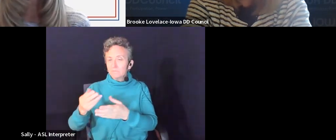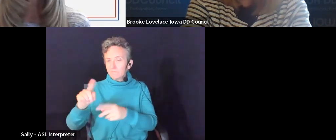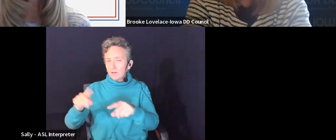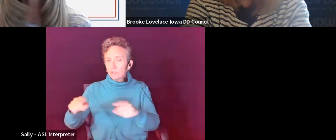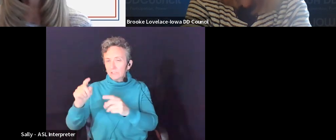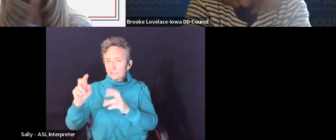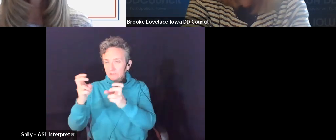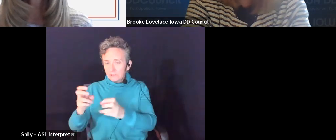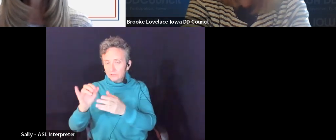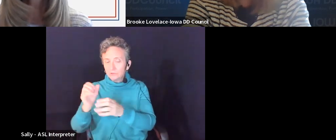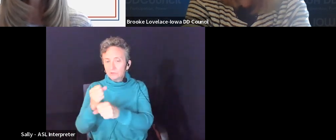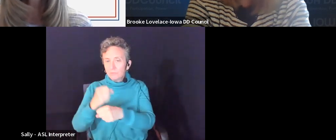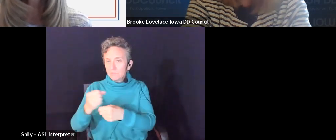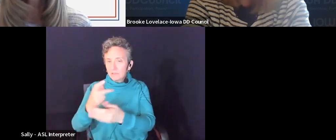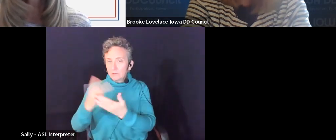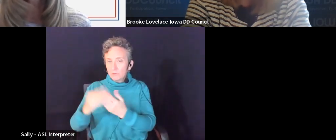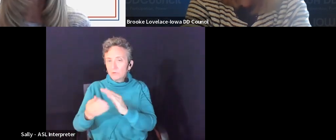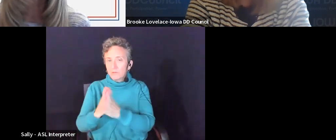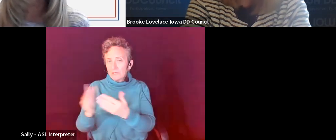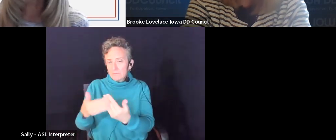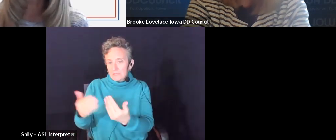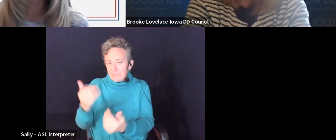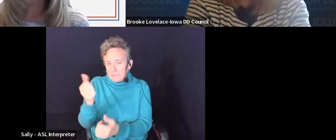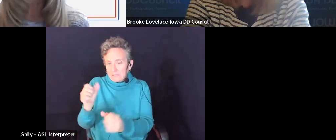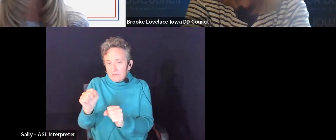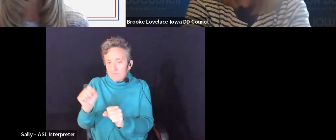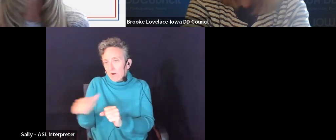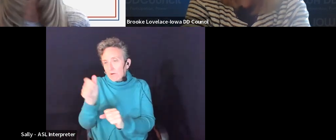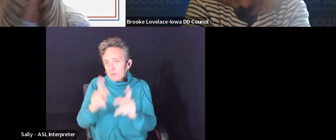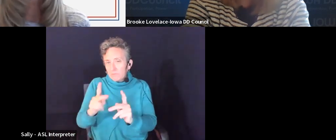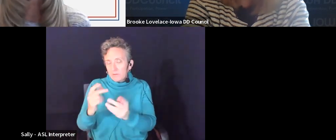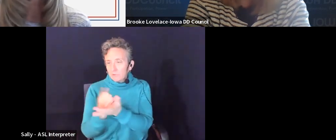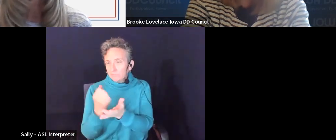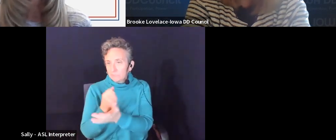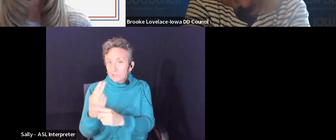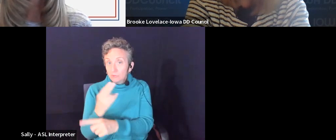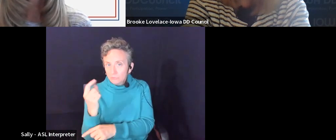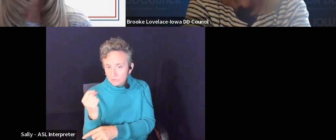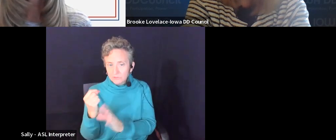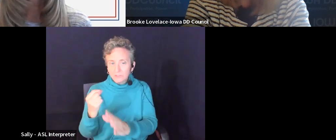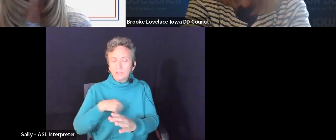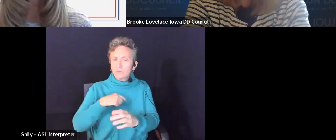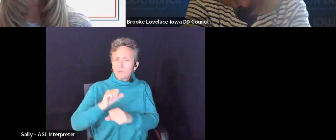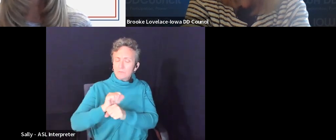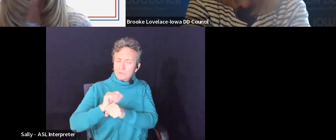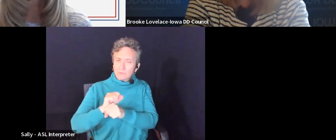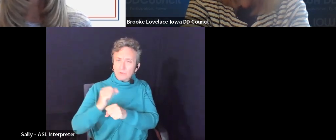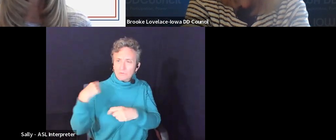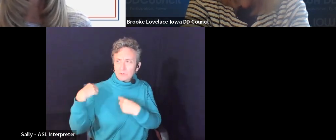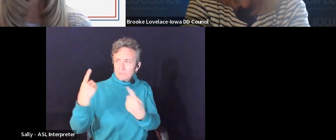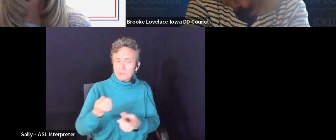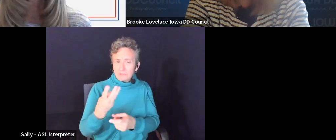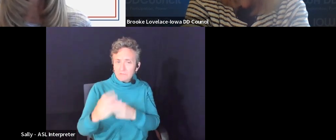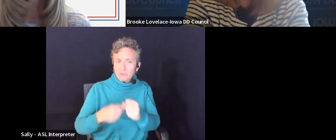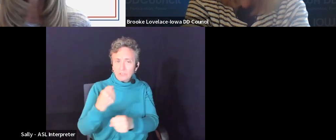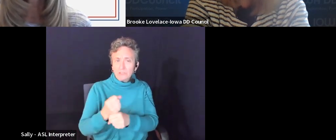regulations to make this program even easier for people to use. So we have really been working over the course of the last few years to try to